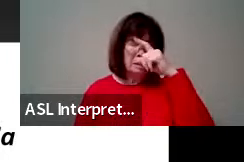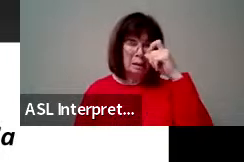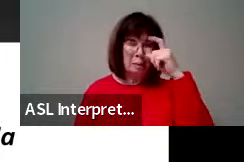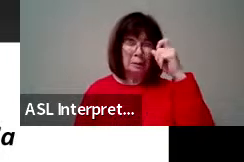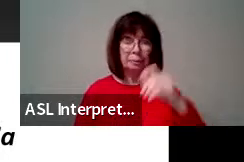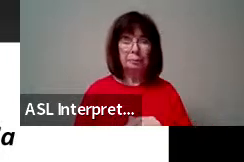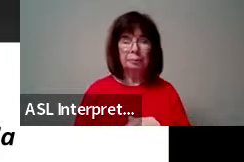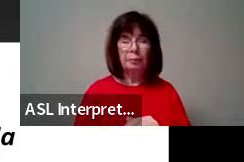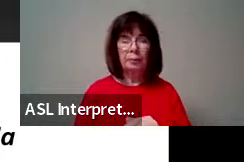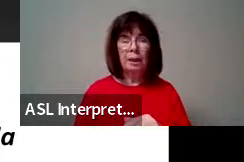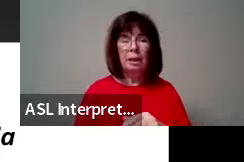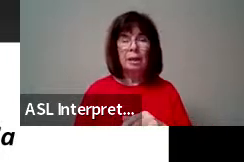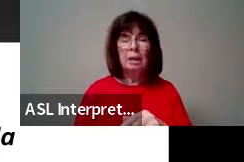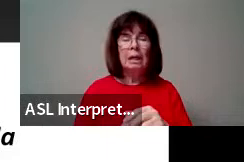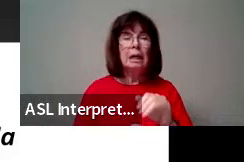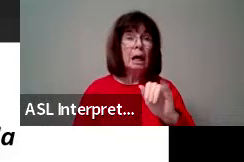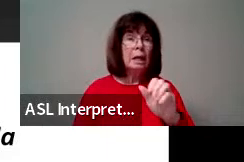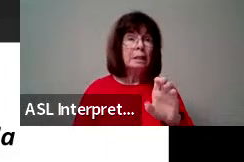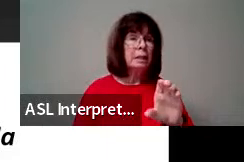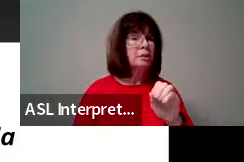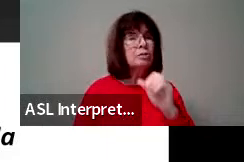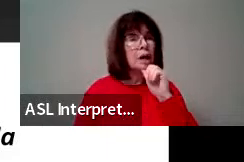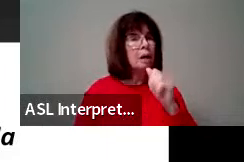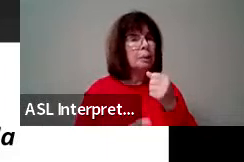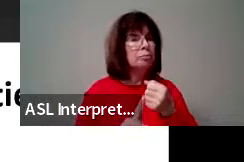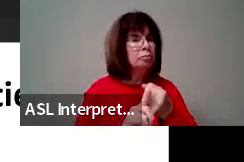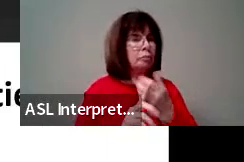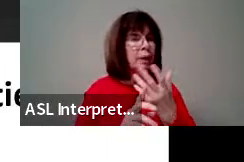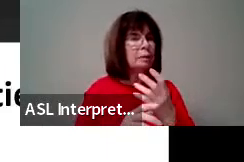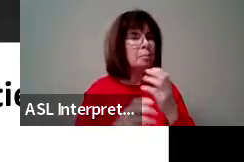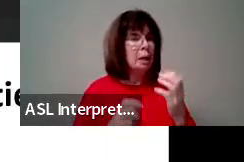by COVID at this time. Next slide.